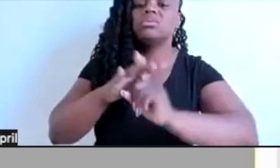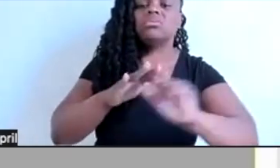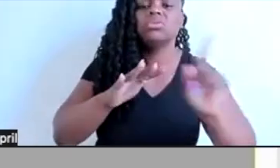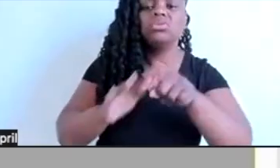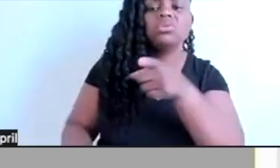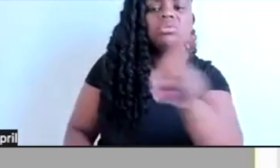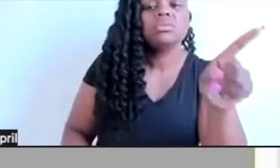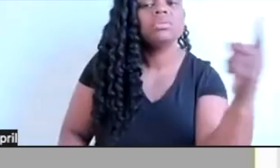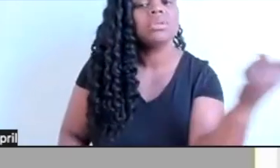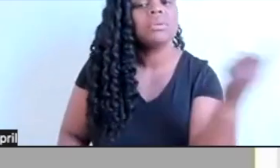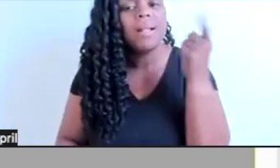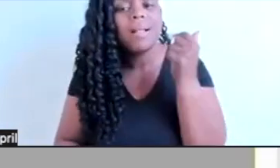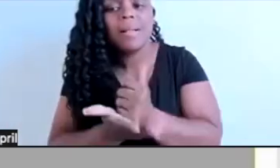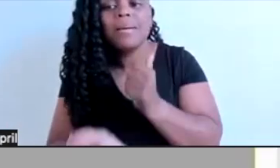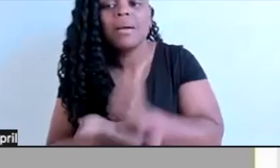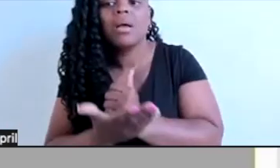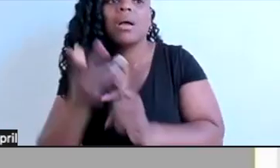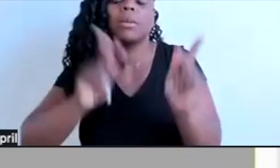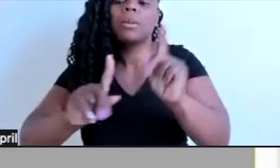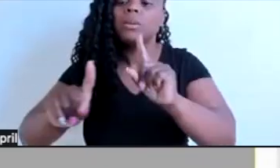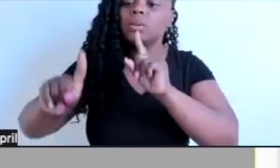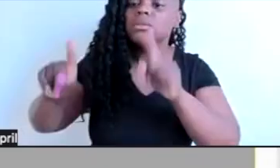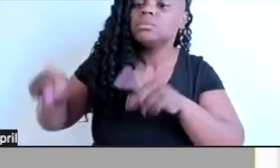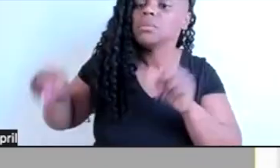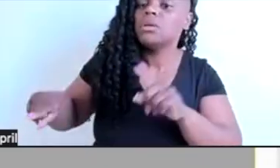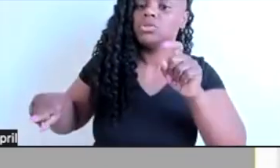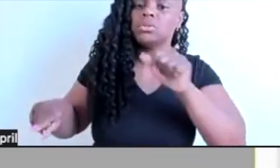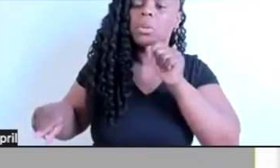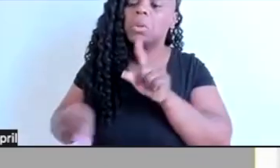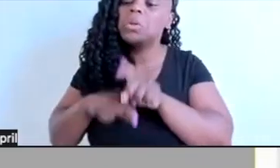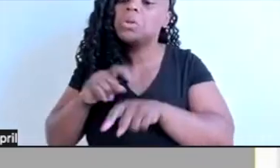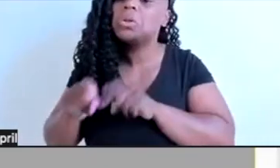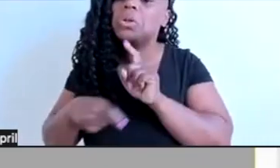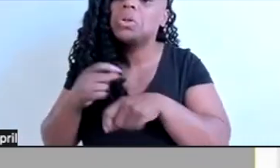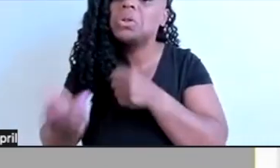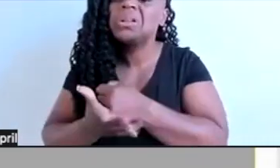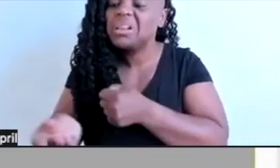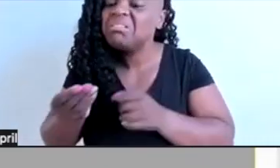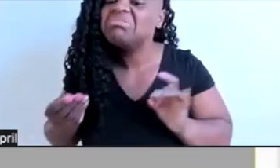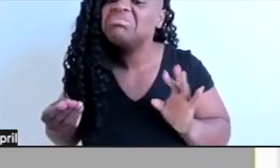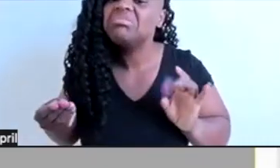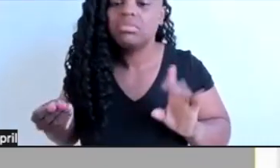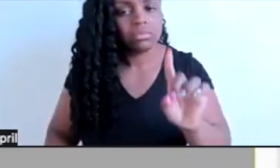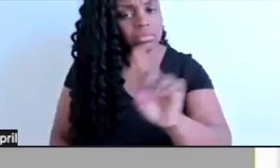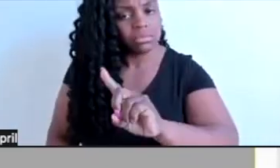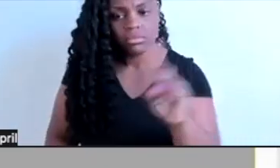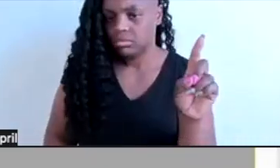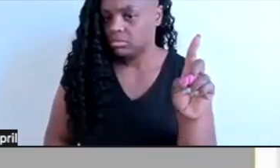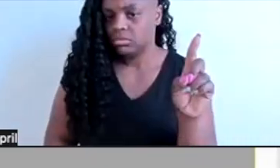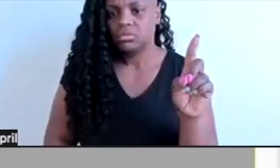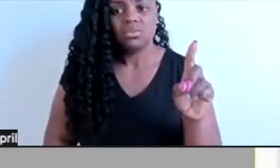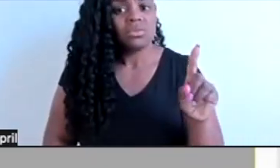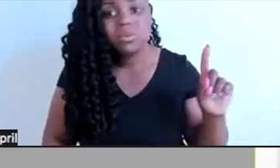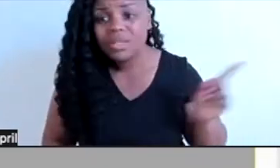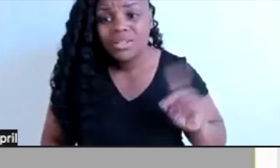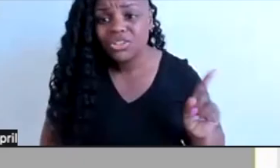response shelters. More details on protected areas and the public charge safe to use list